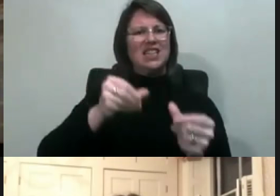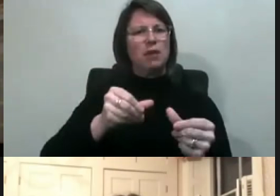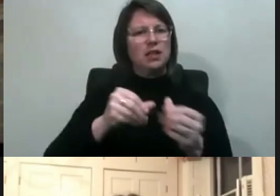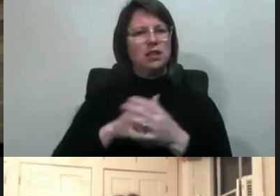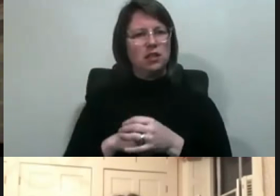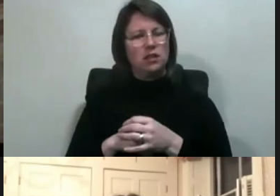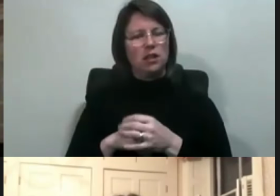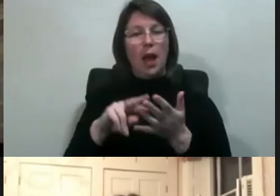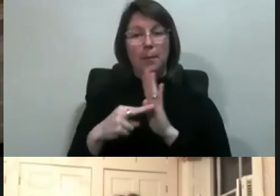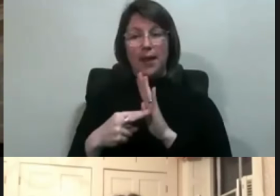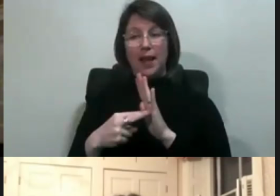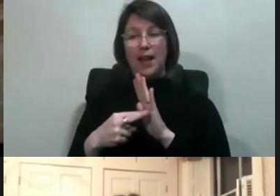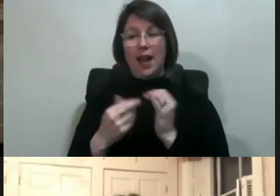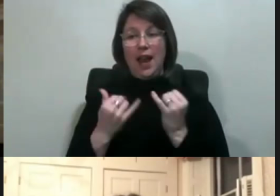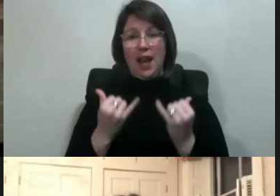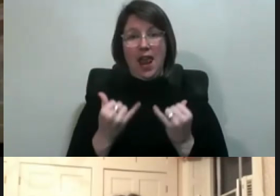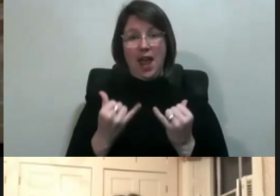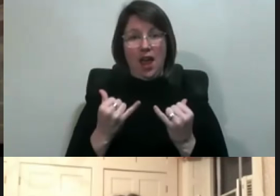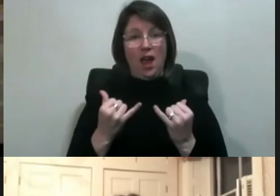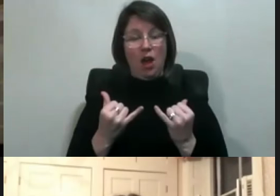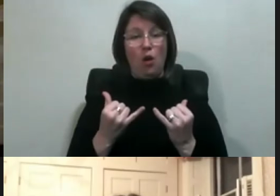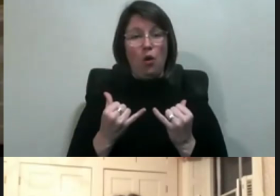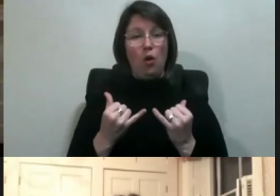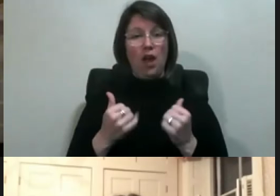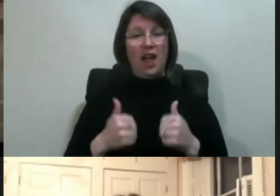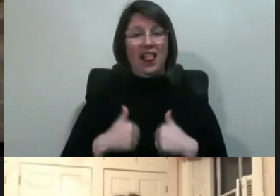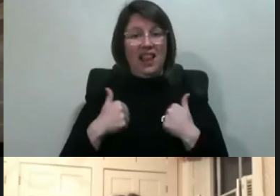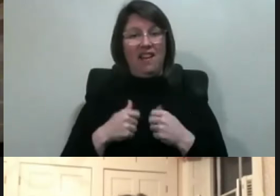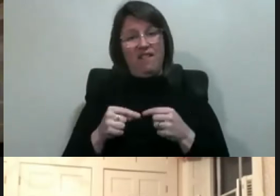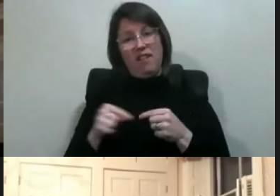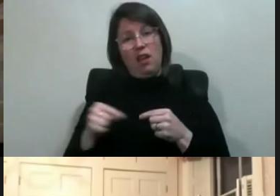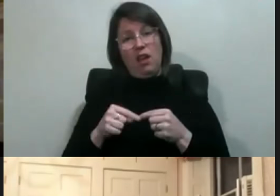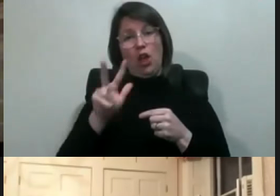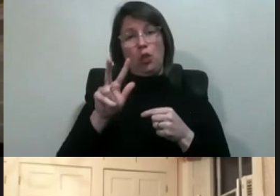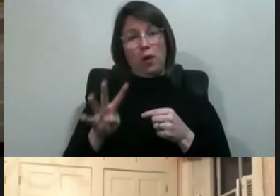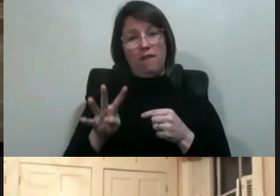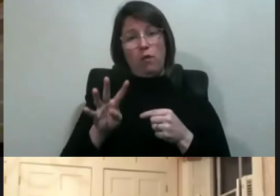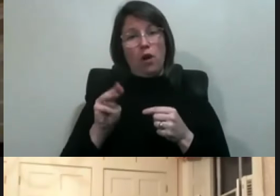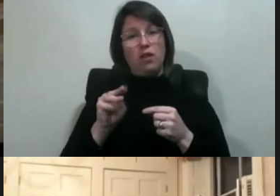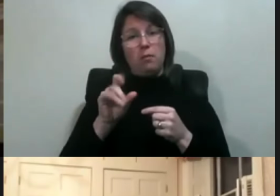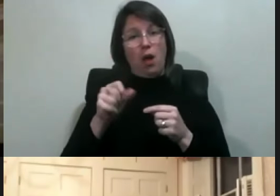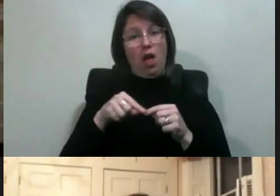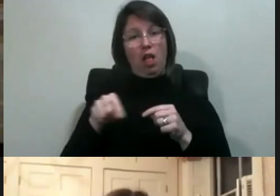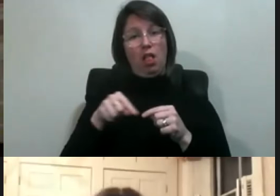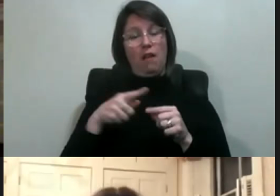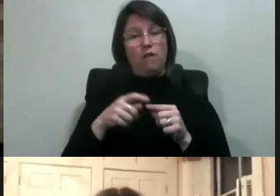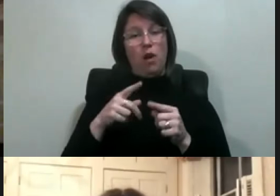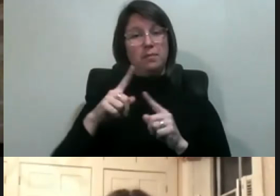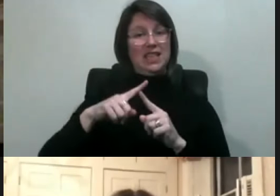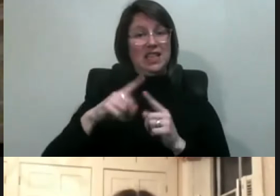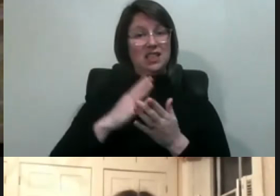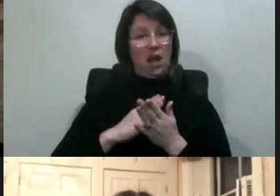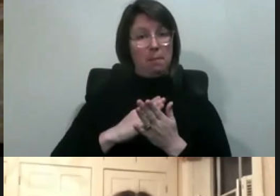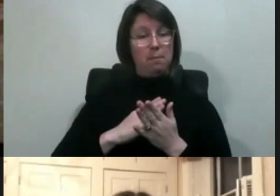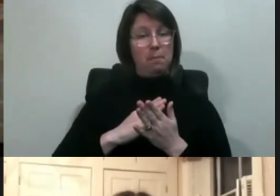meaning they're going to go from that they lived within 3/4 of a mile of a bus stop, a T stop,